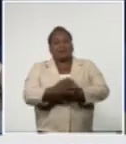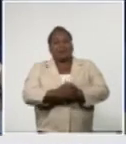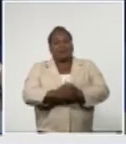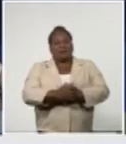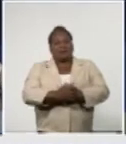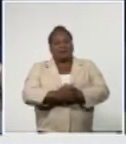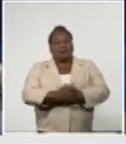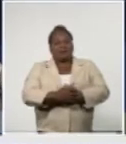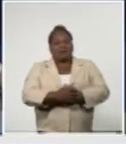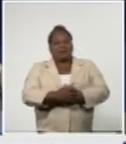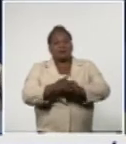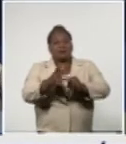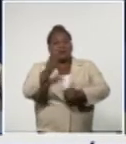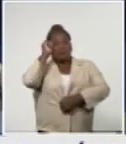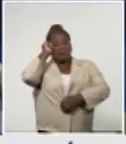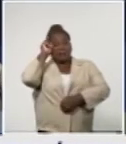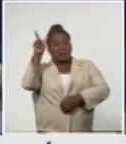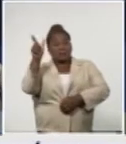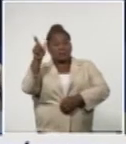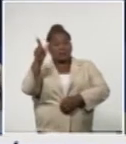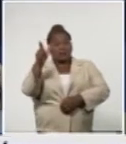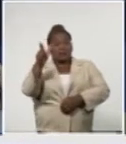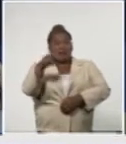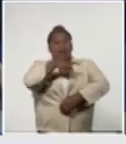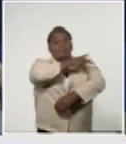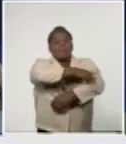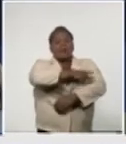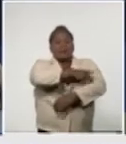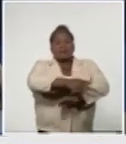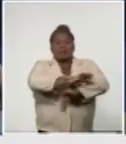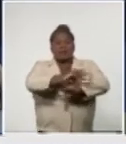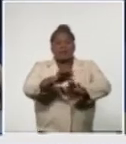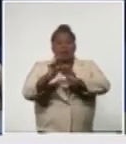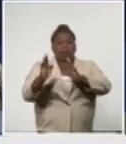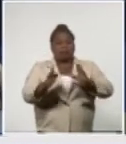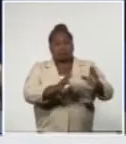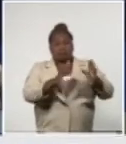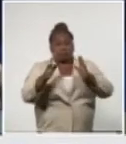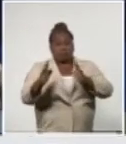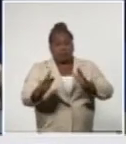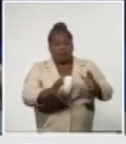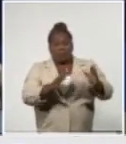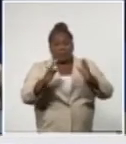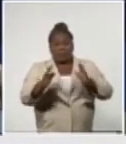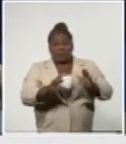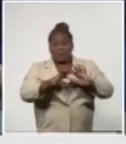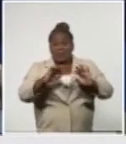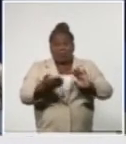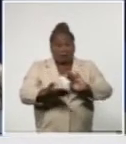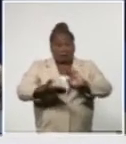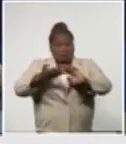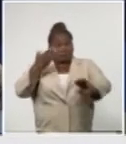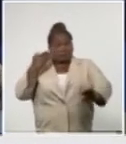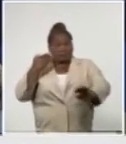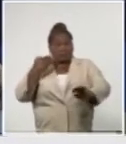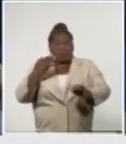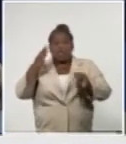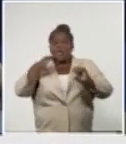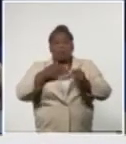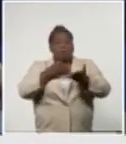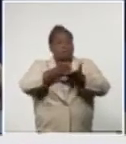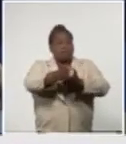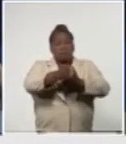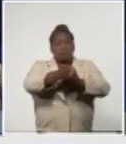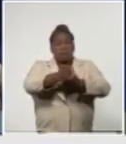the restriction and have not kept several measures. I'm not talking about they do not implement some